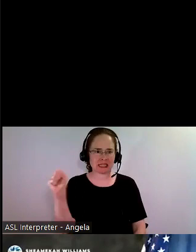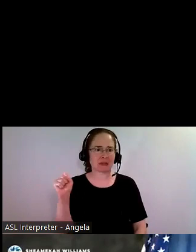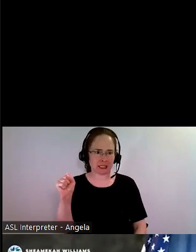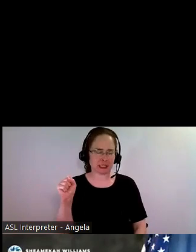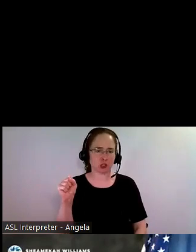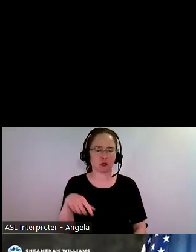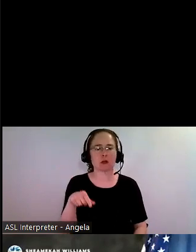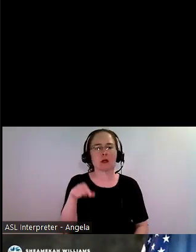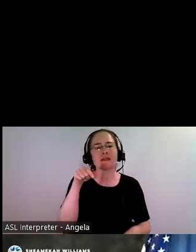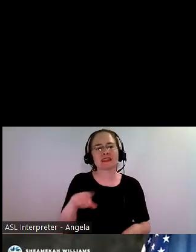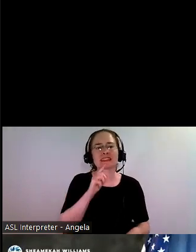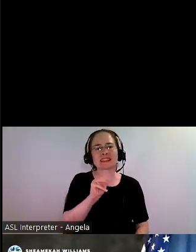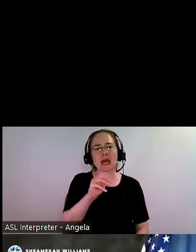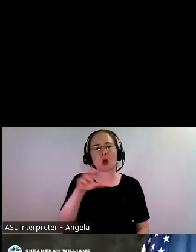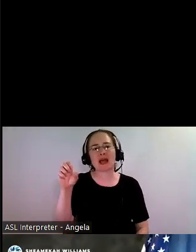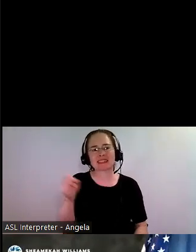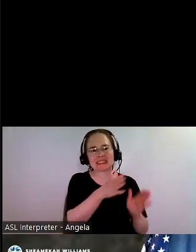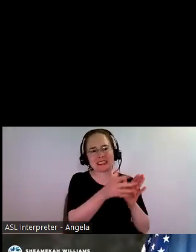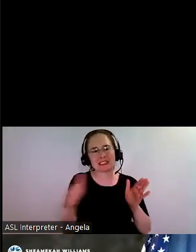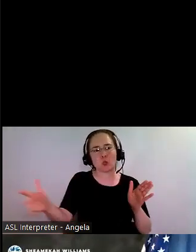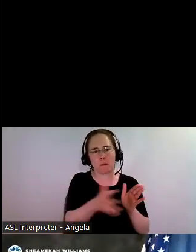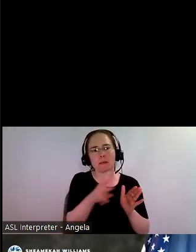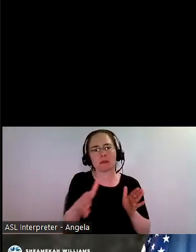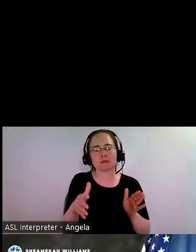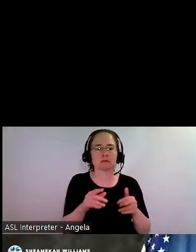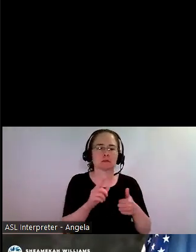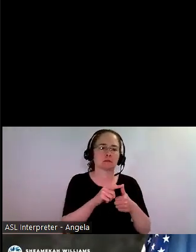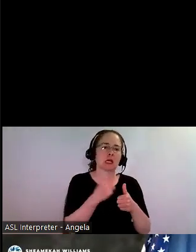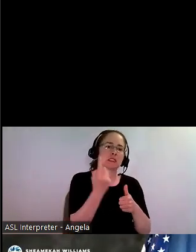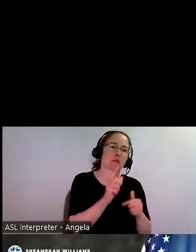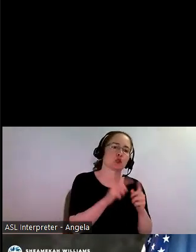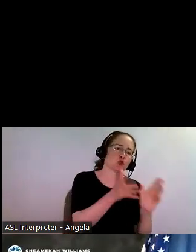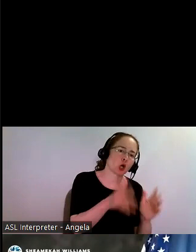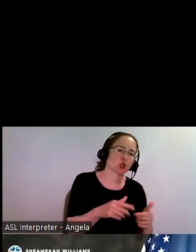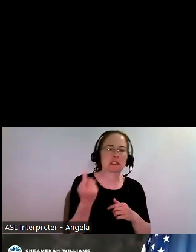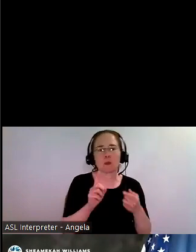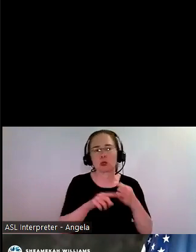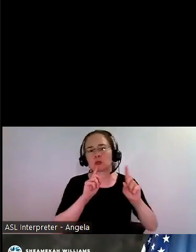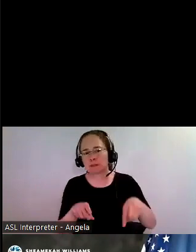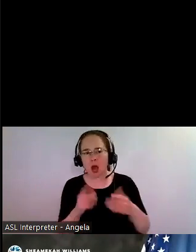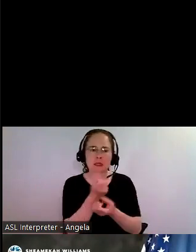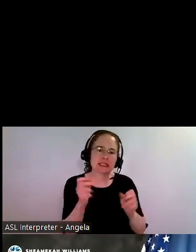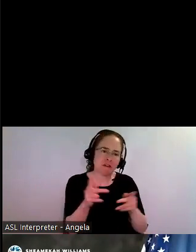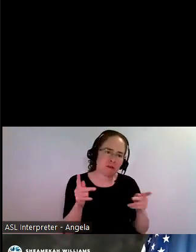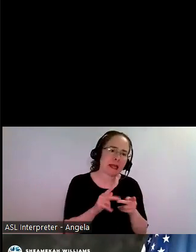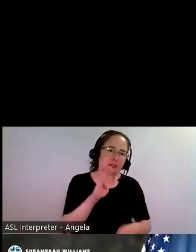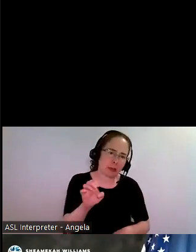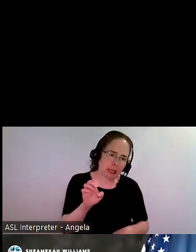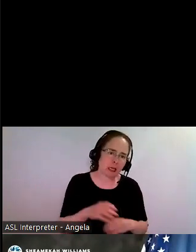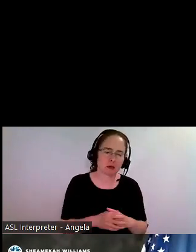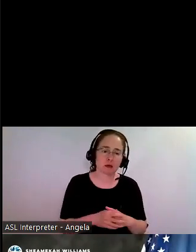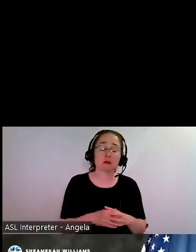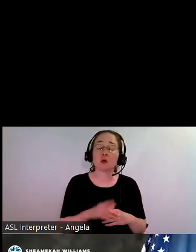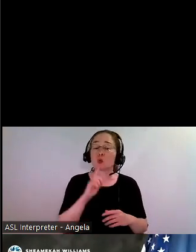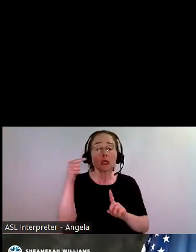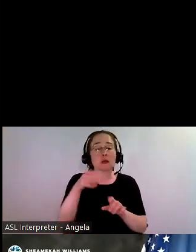the MRSS continuum, and it talks about the someone to talk to, someone to respond, and a safe place to be. This is really about